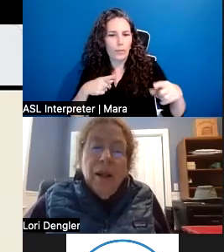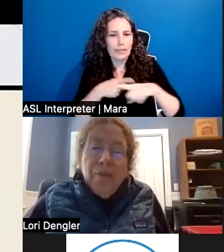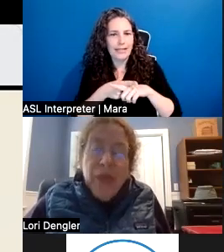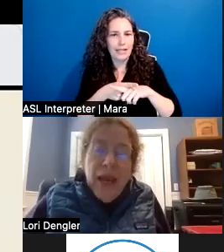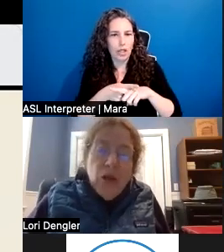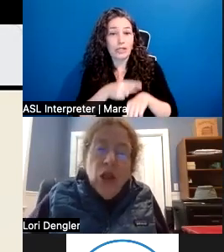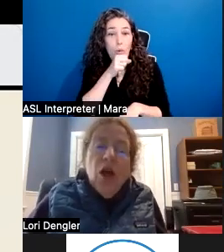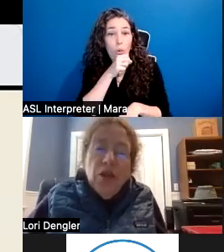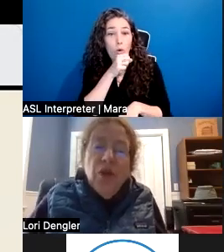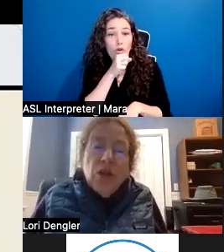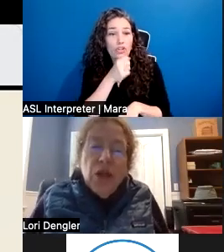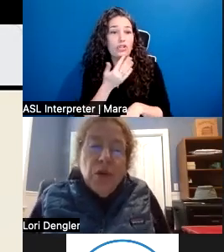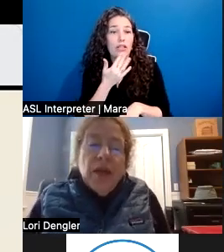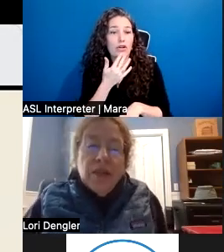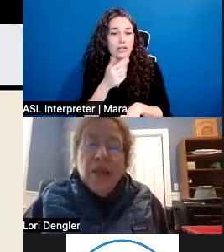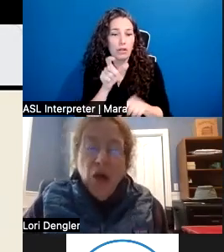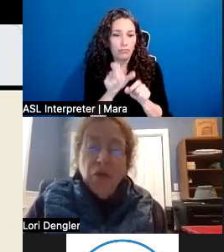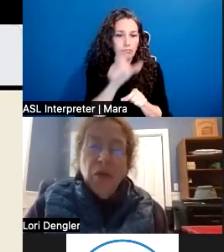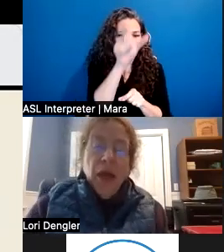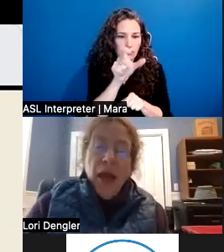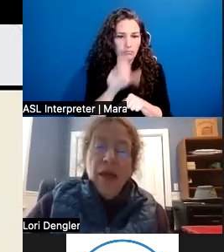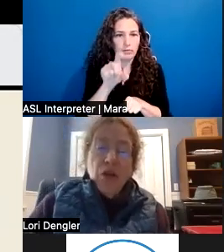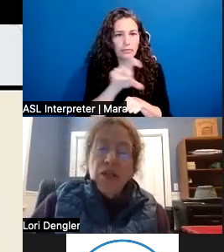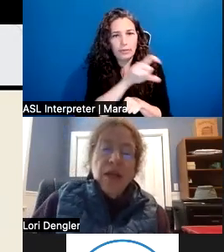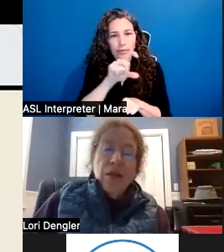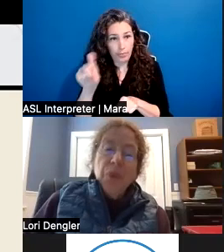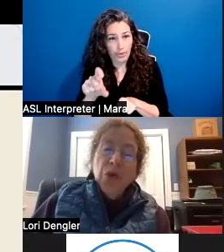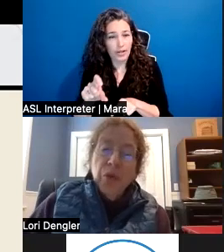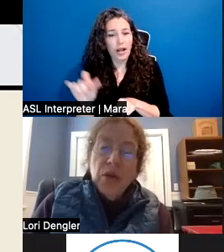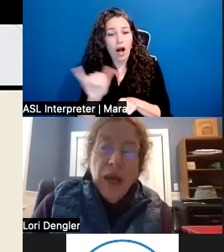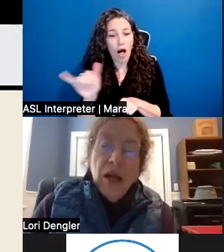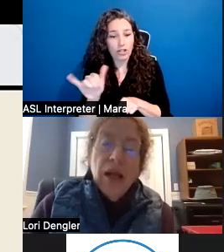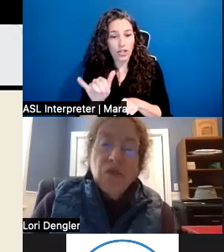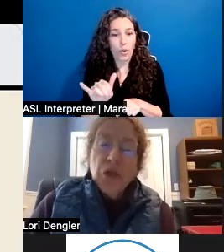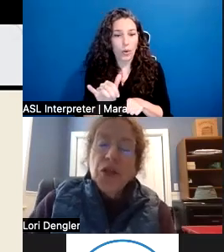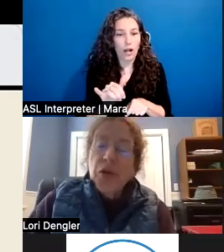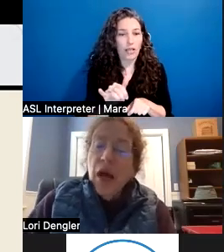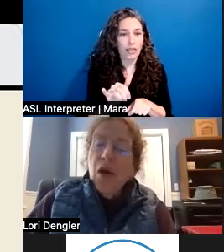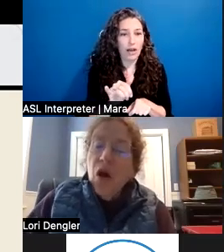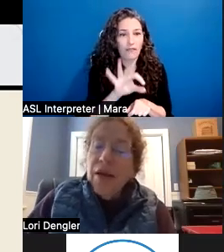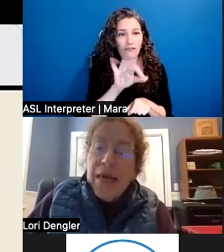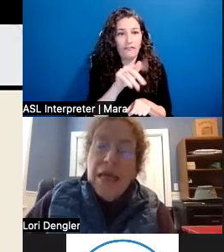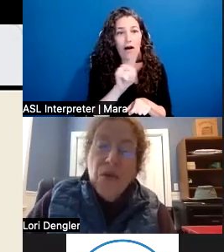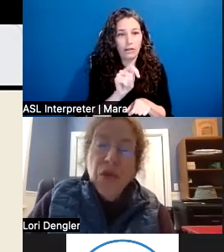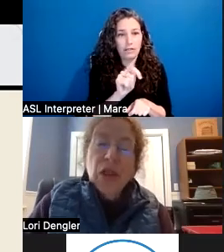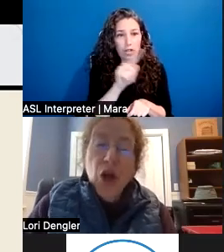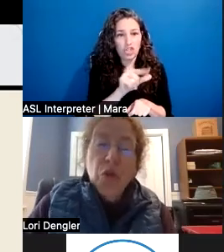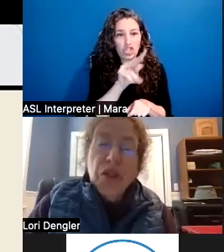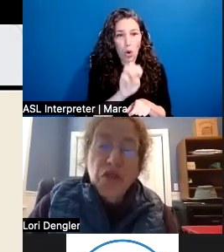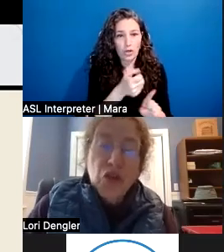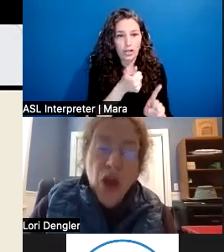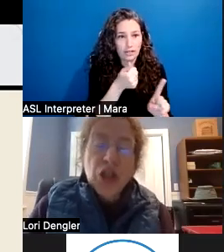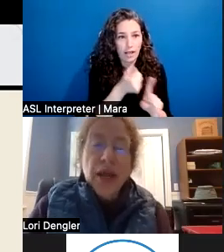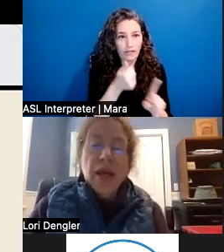fault, and along the fault zone itself. And you'll see that both Rio Del and Fortuna are in the